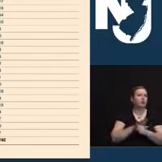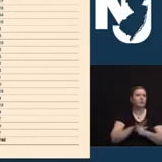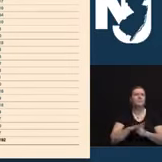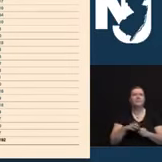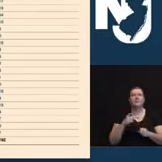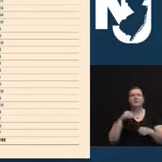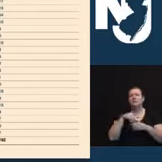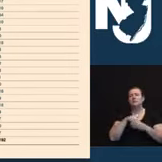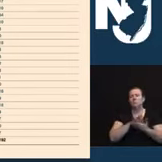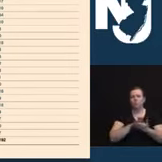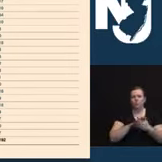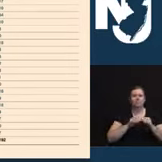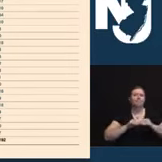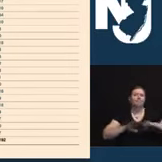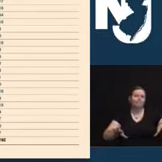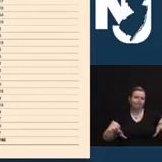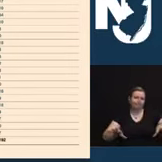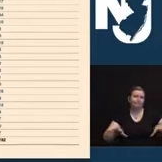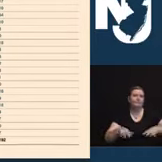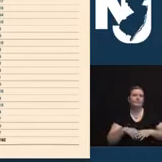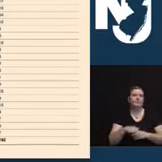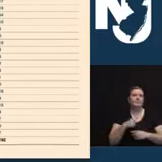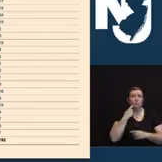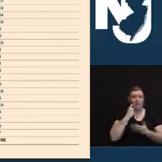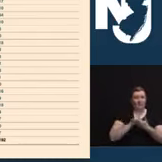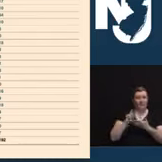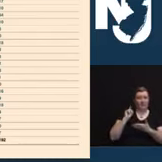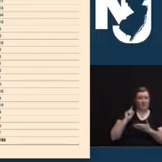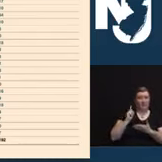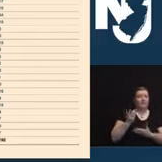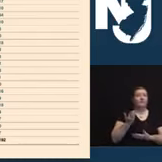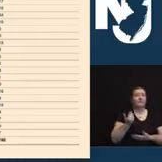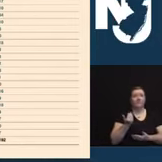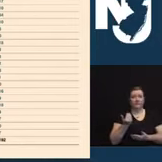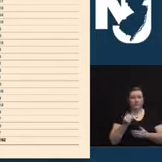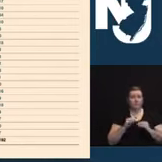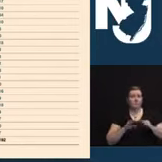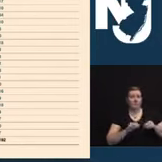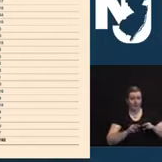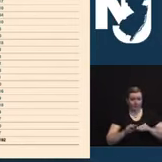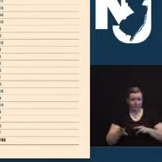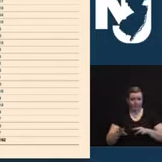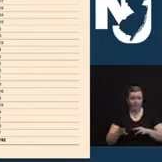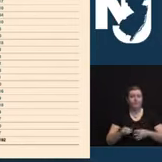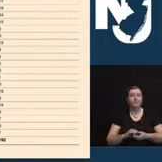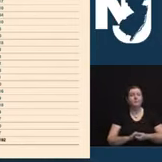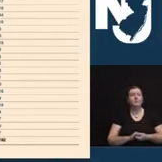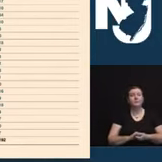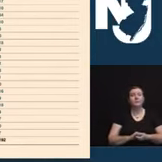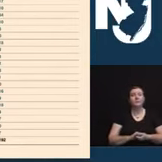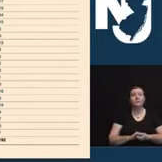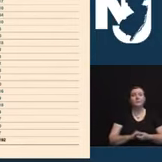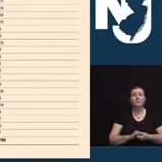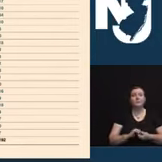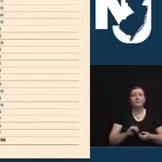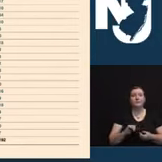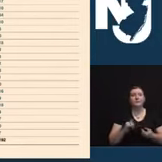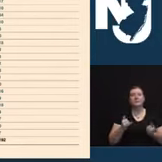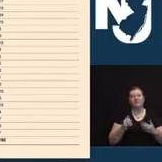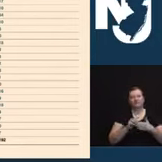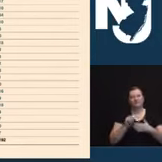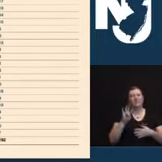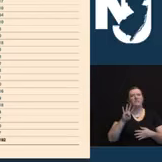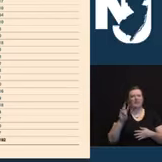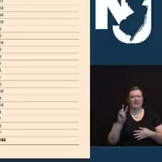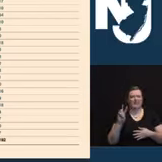another 15 outbreaks have been confirmed, which have led to 46 new infections. This raises, on